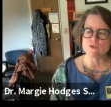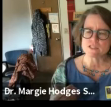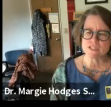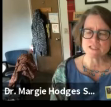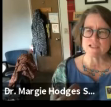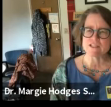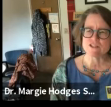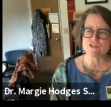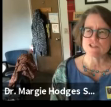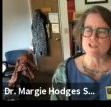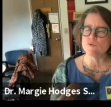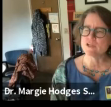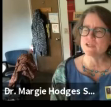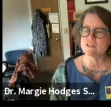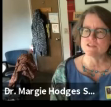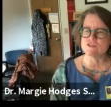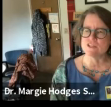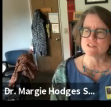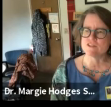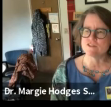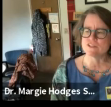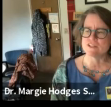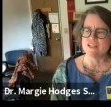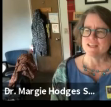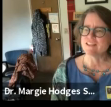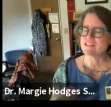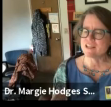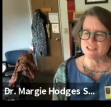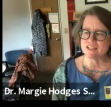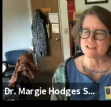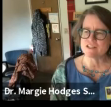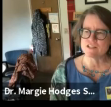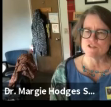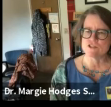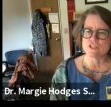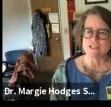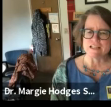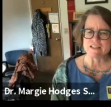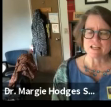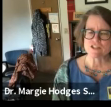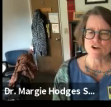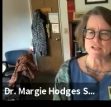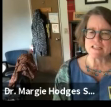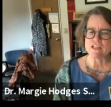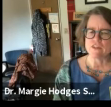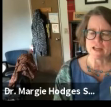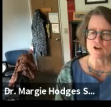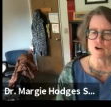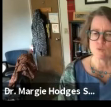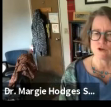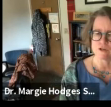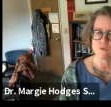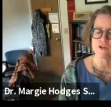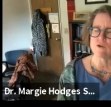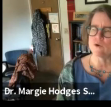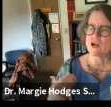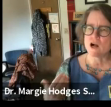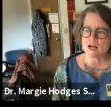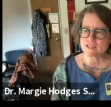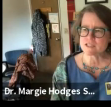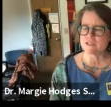We sit in an institution and work in an institution and studying in an institution that has already done that hard work.